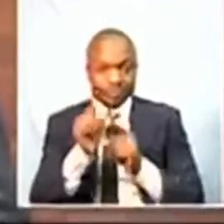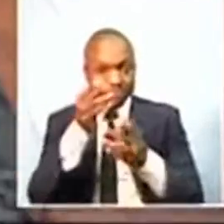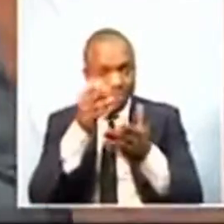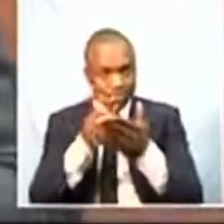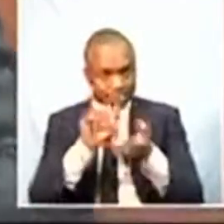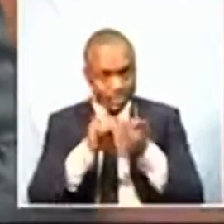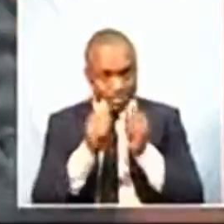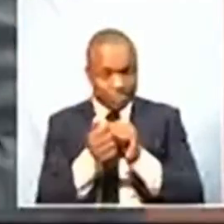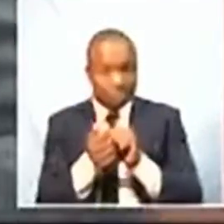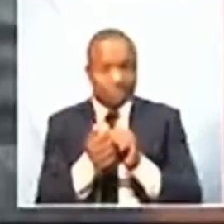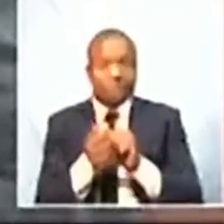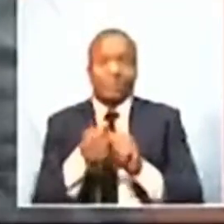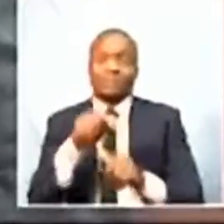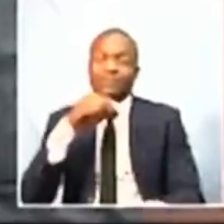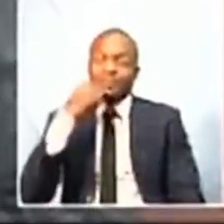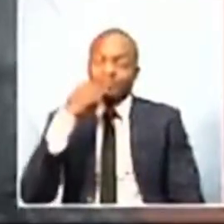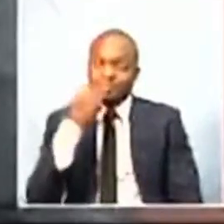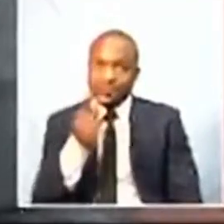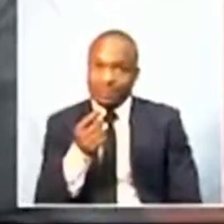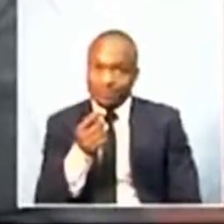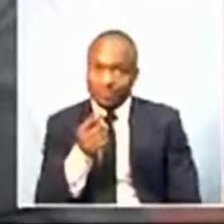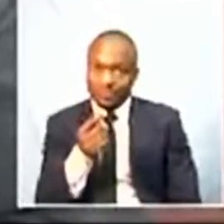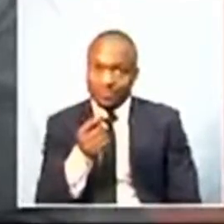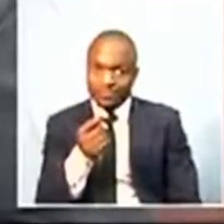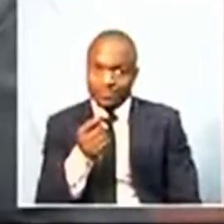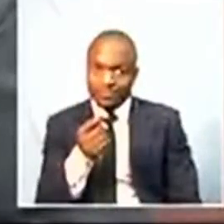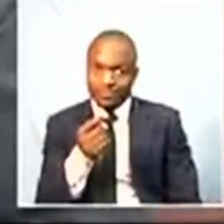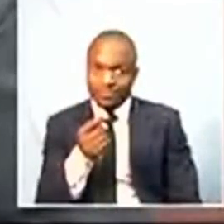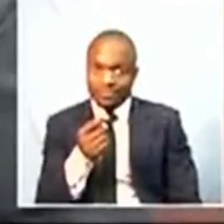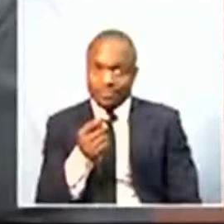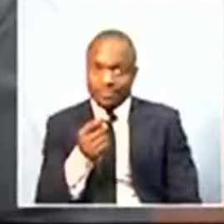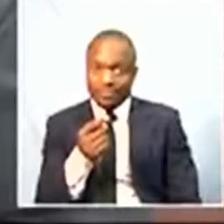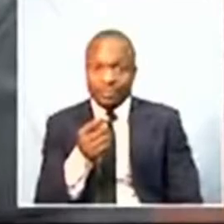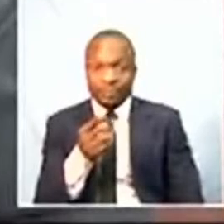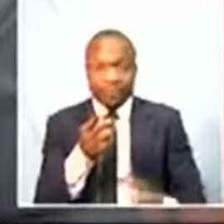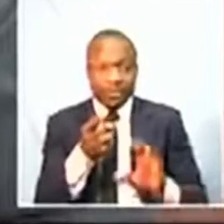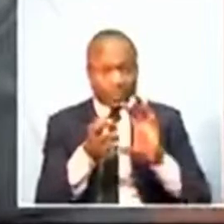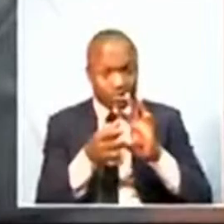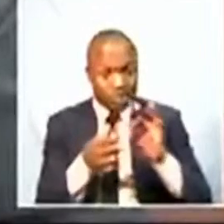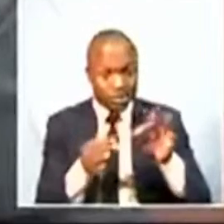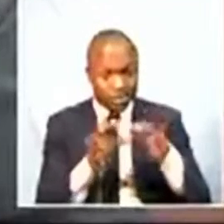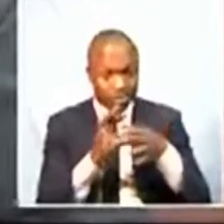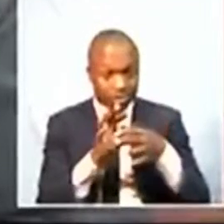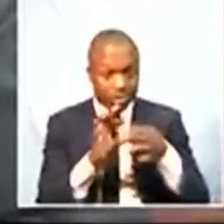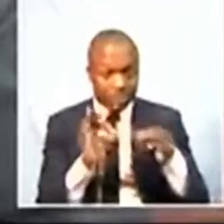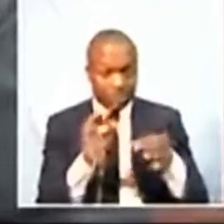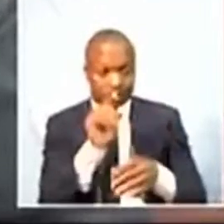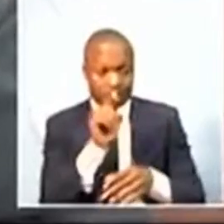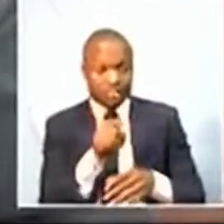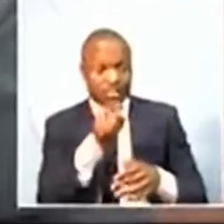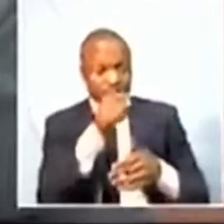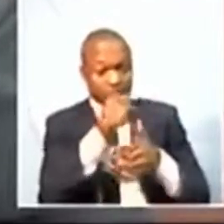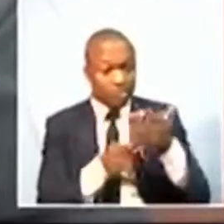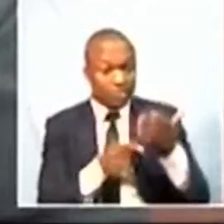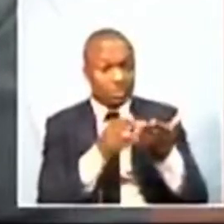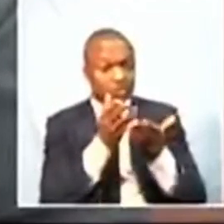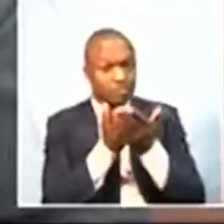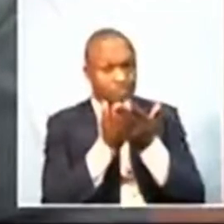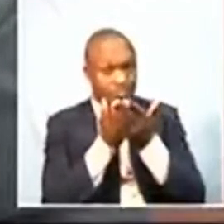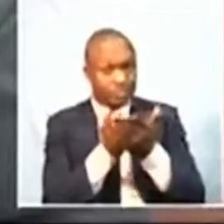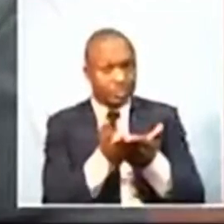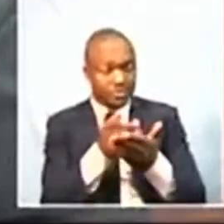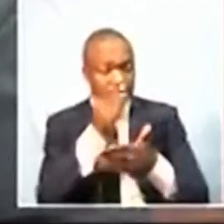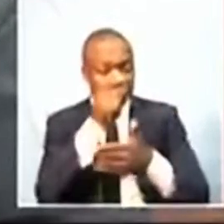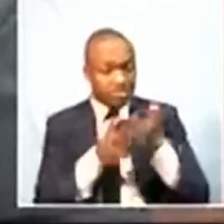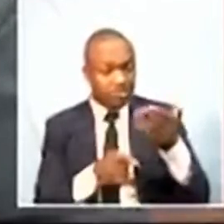on this query. I used the words assumption because basically that is what you have submitted. What